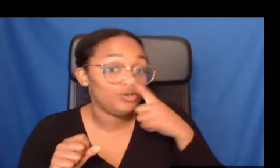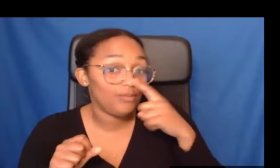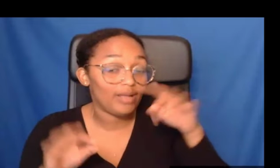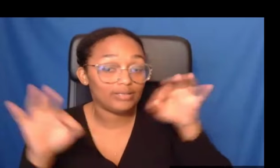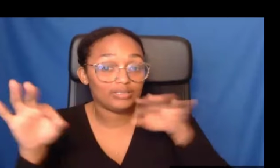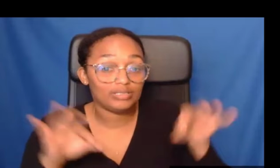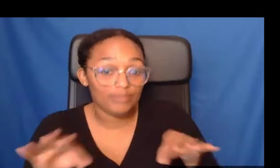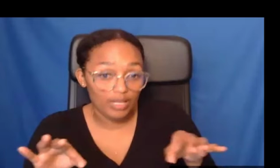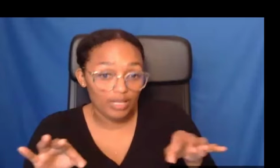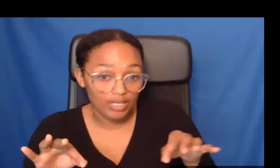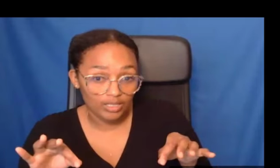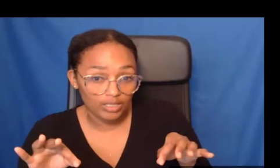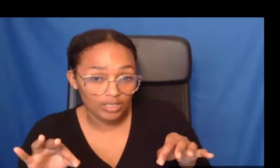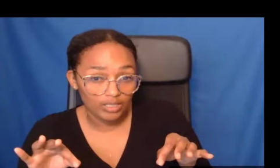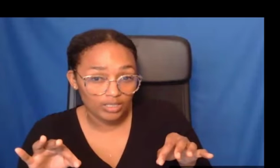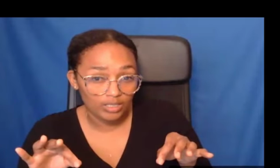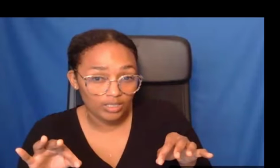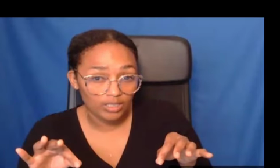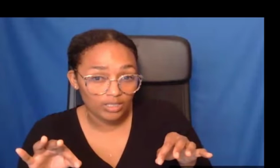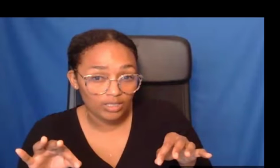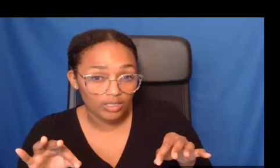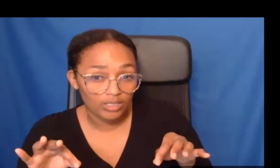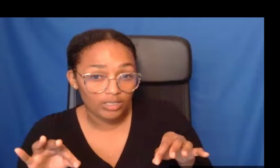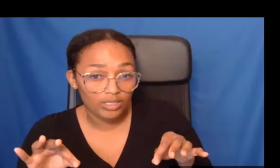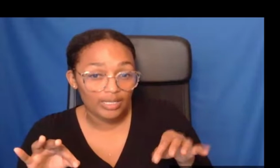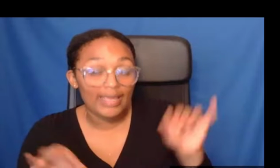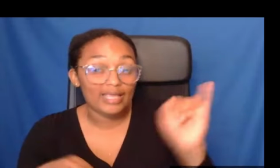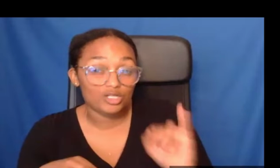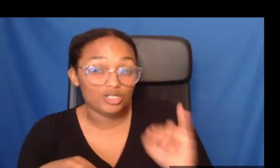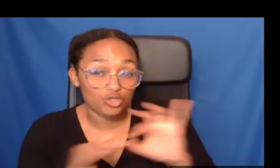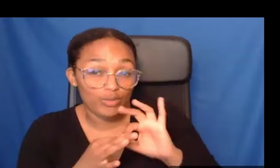in intellectual properties?